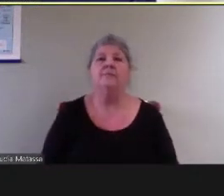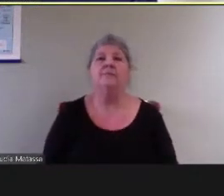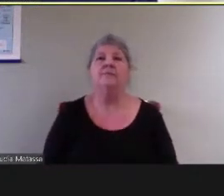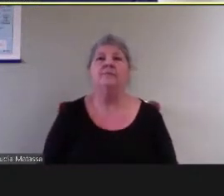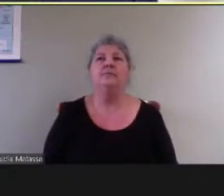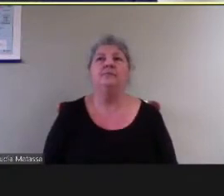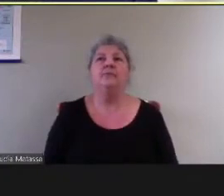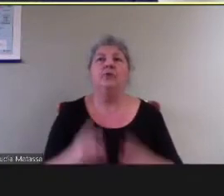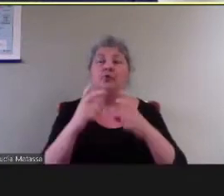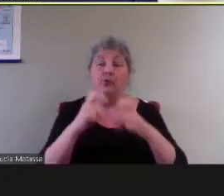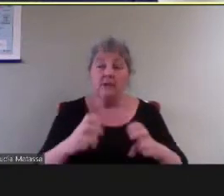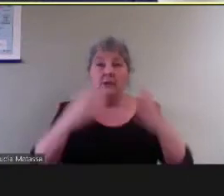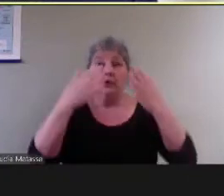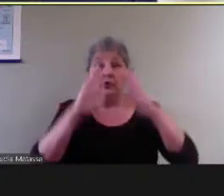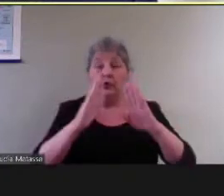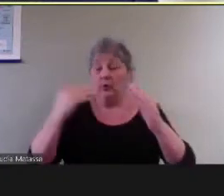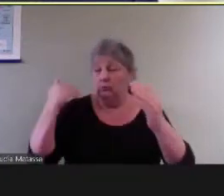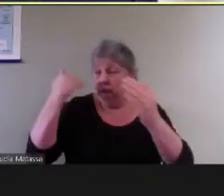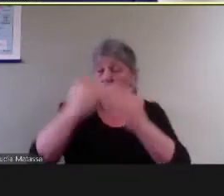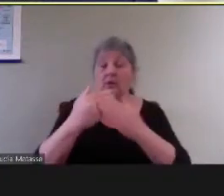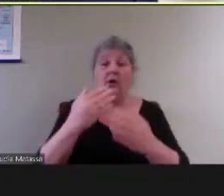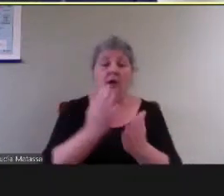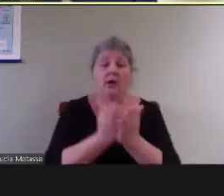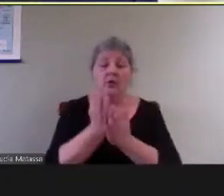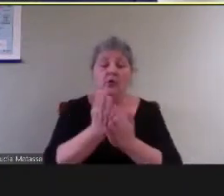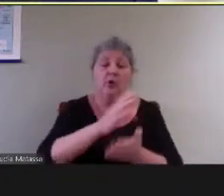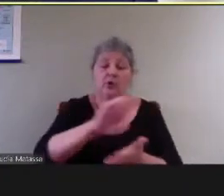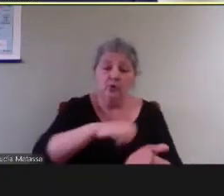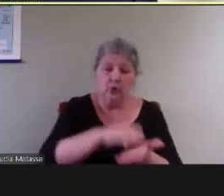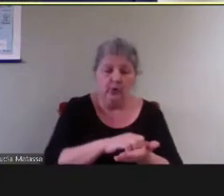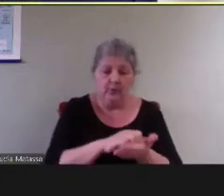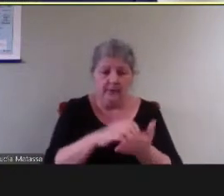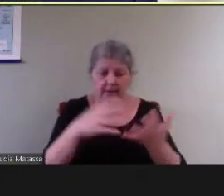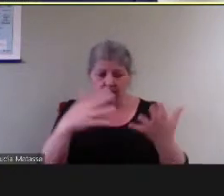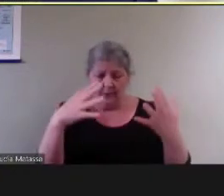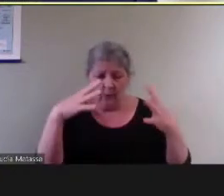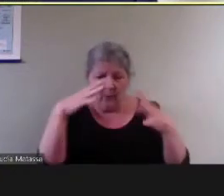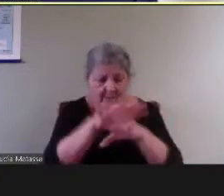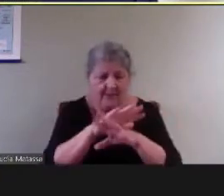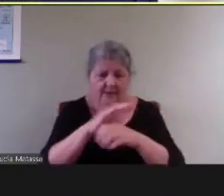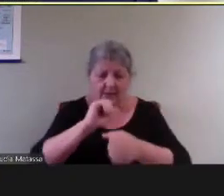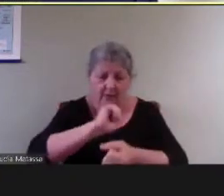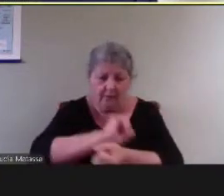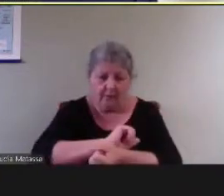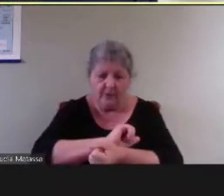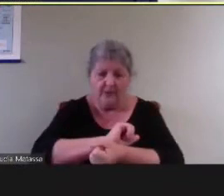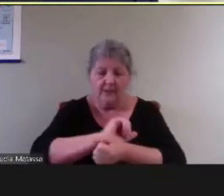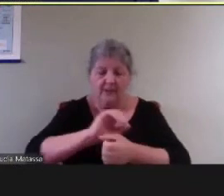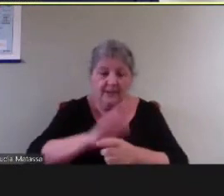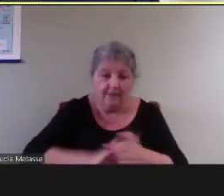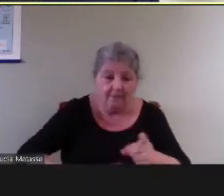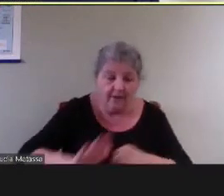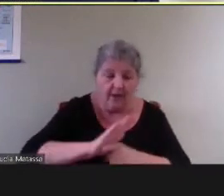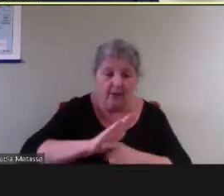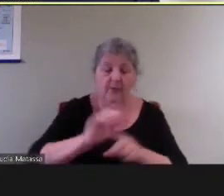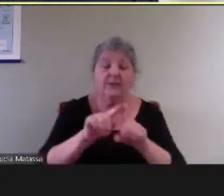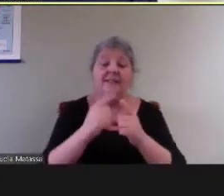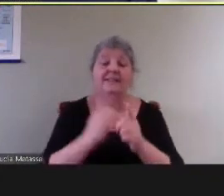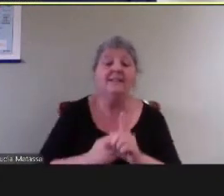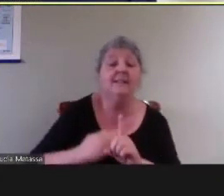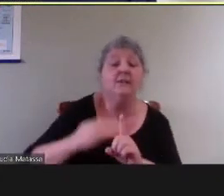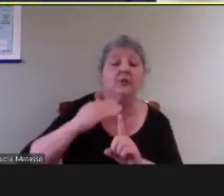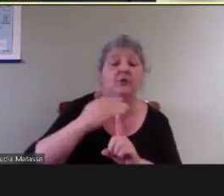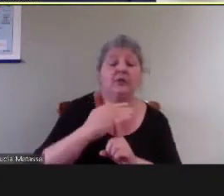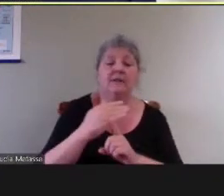is continually showing across Europe that the complexity of the prison environments are increasing. There's a